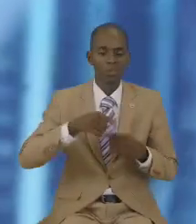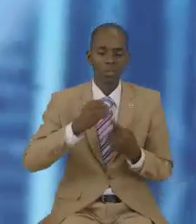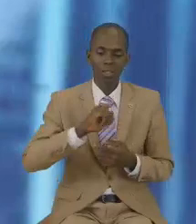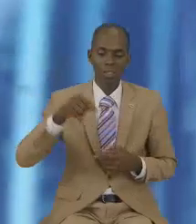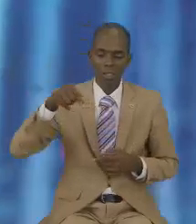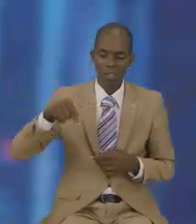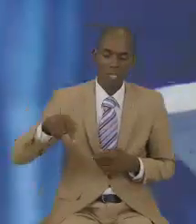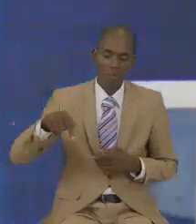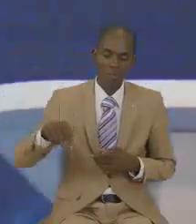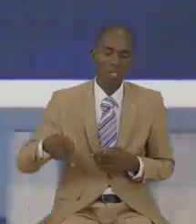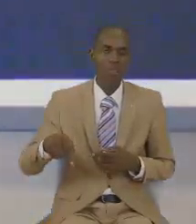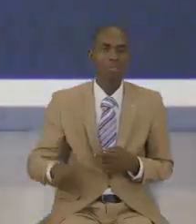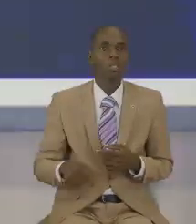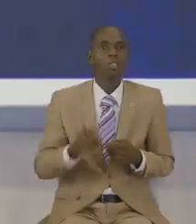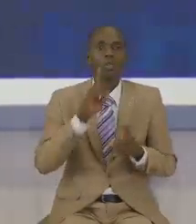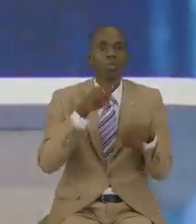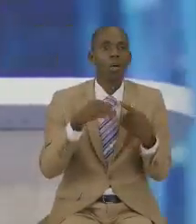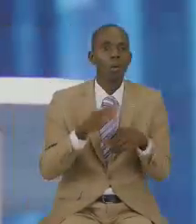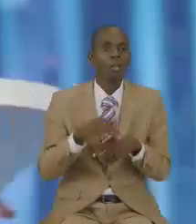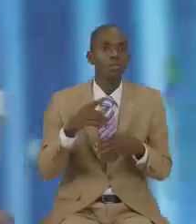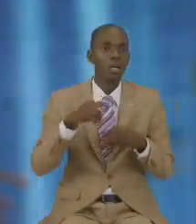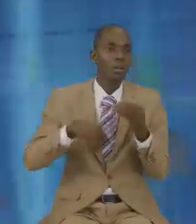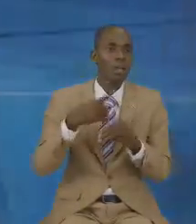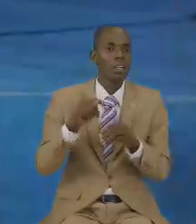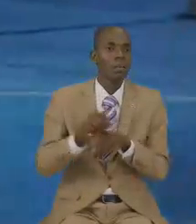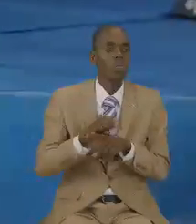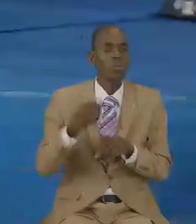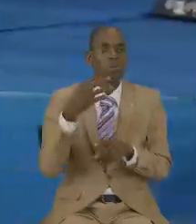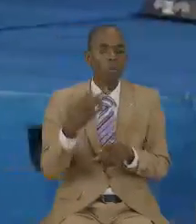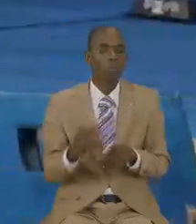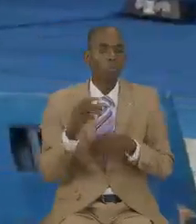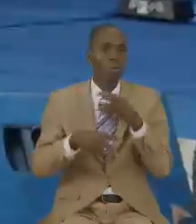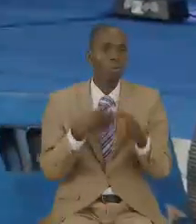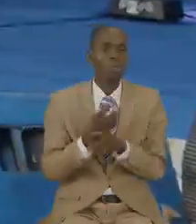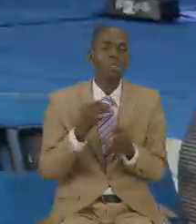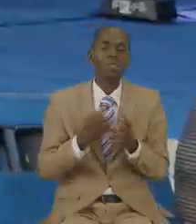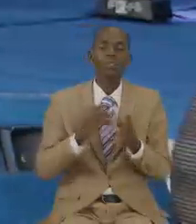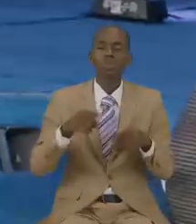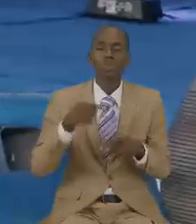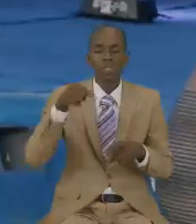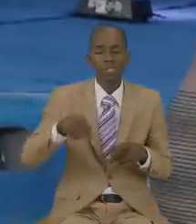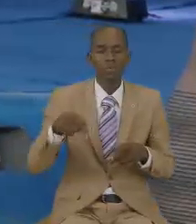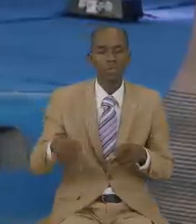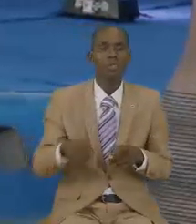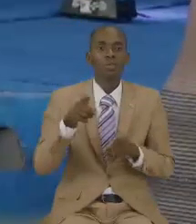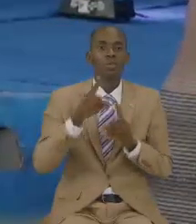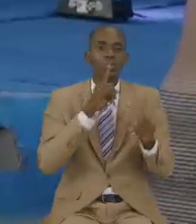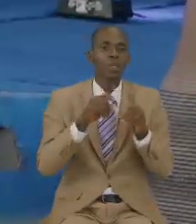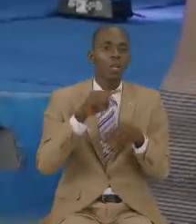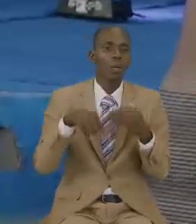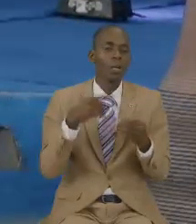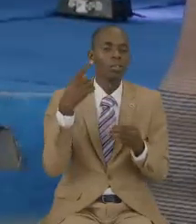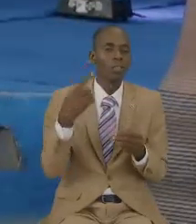You talk about the practices of the world, they're going down, down, and down. You talk about the sanctity